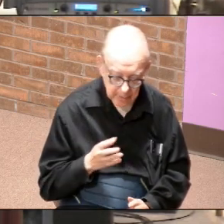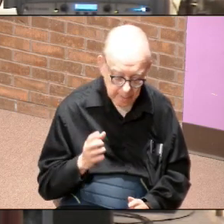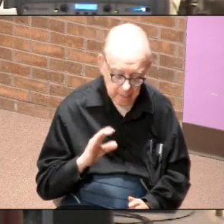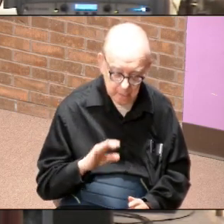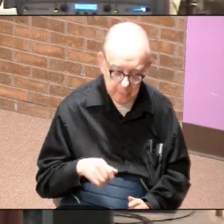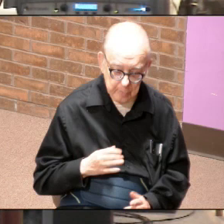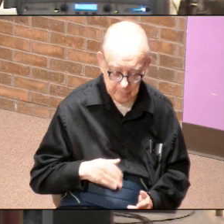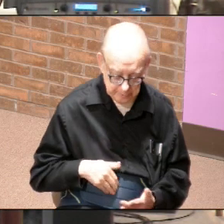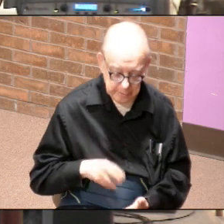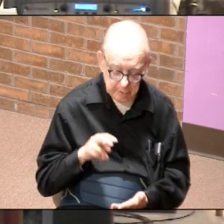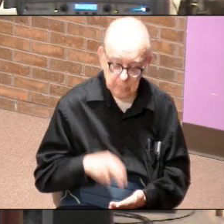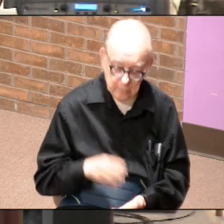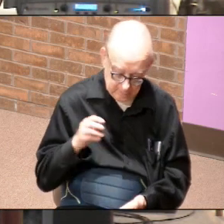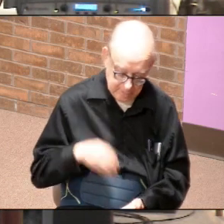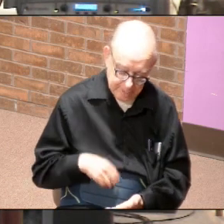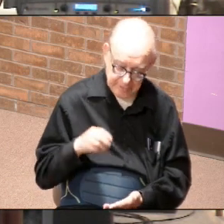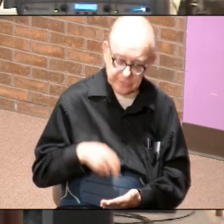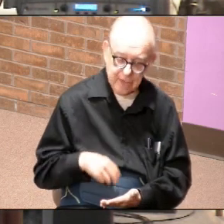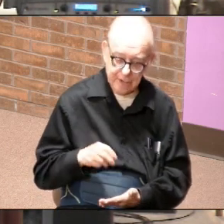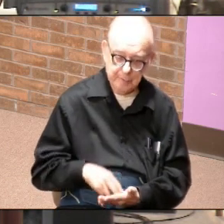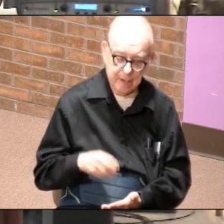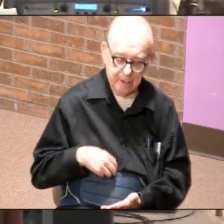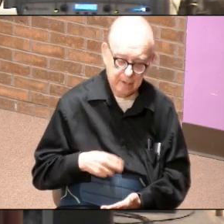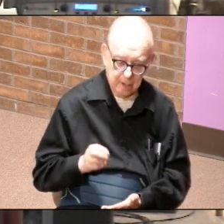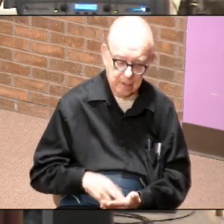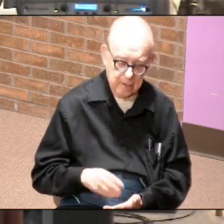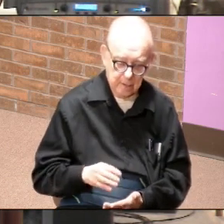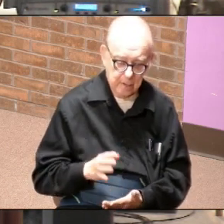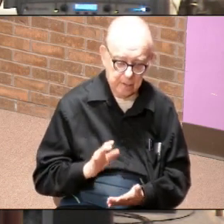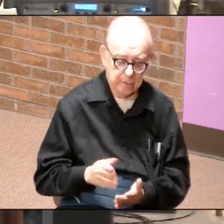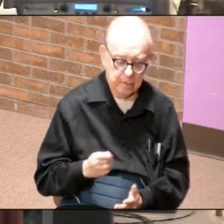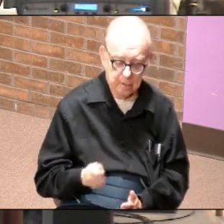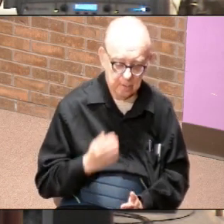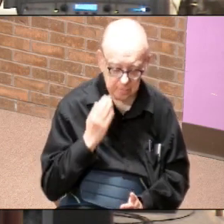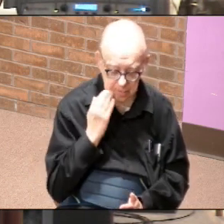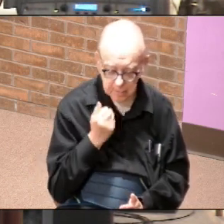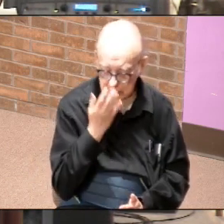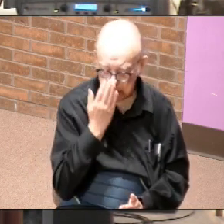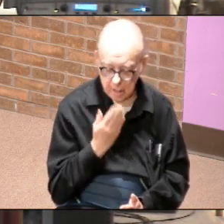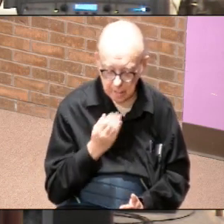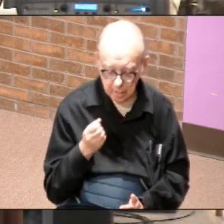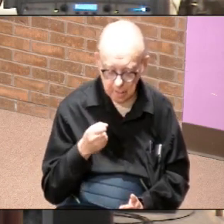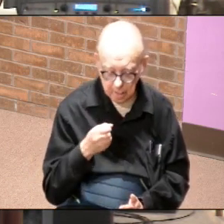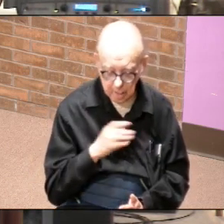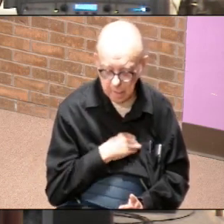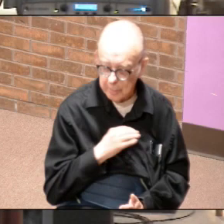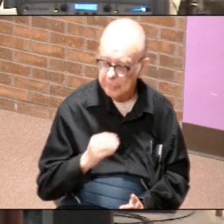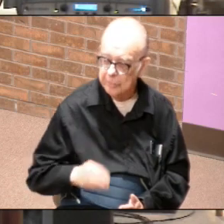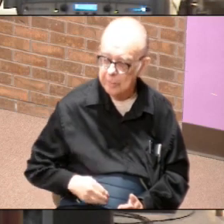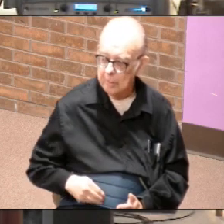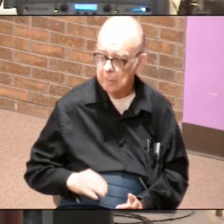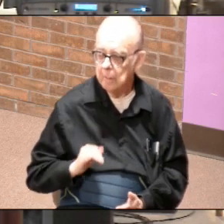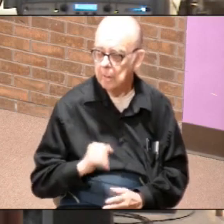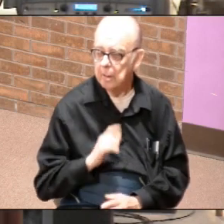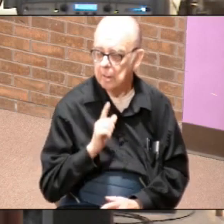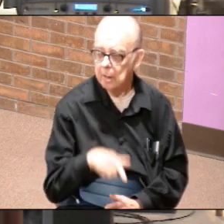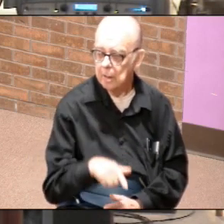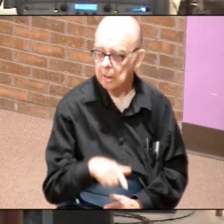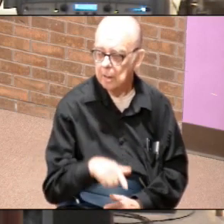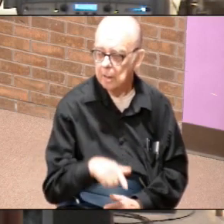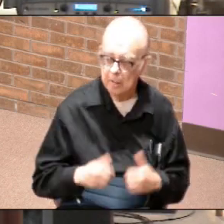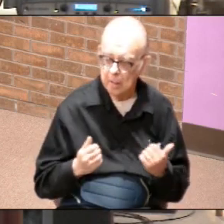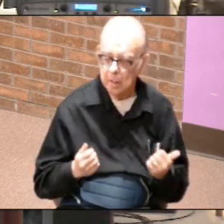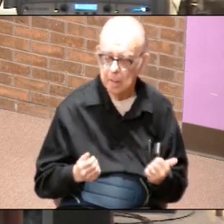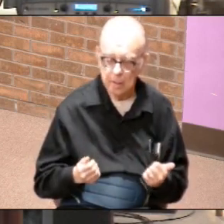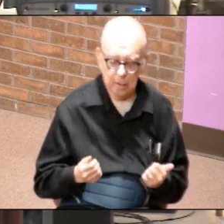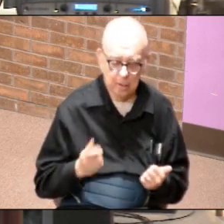leaped. Why? Because he knew he was in the presence of the Messiah, that later on in